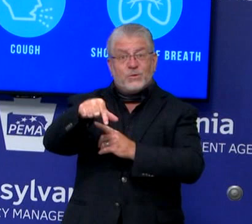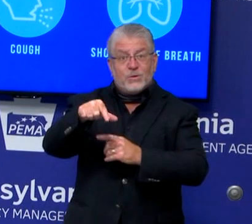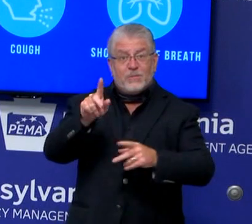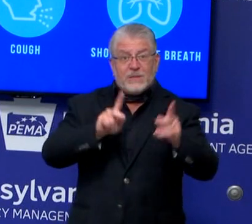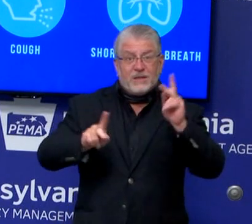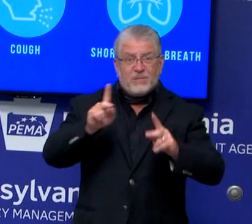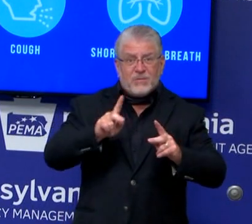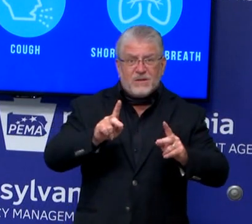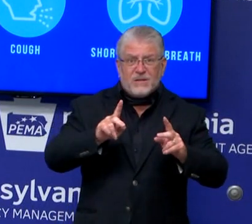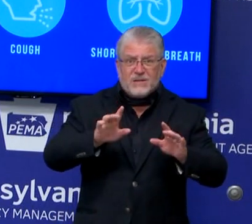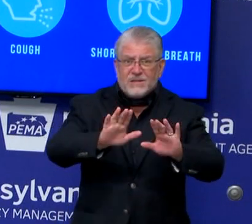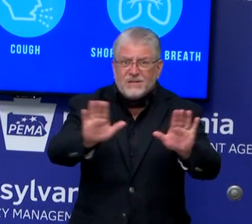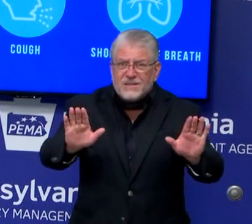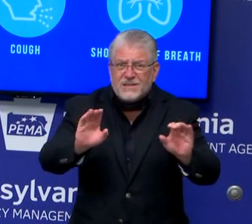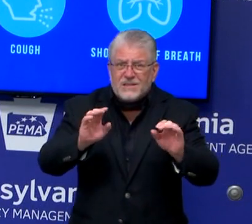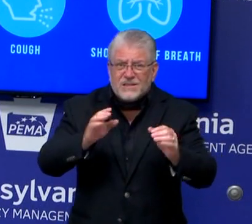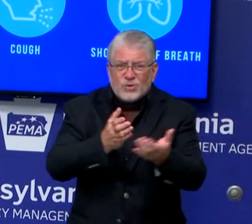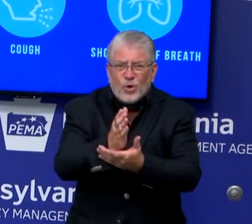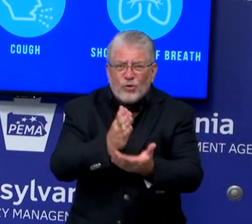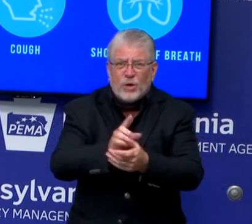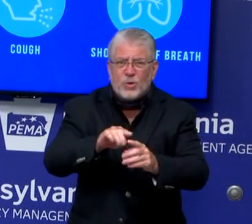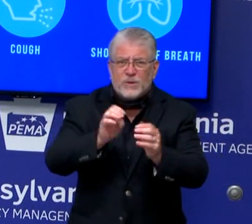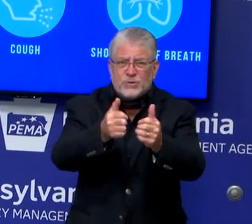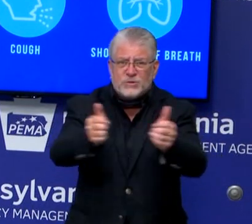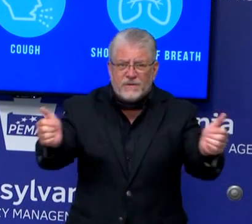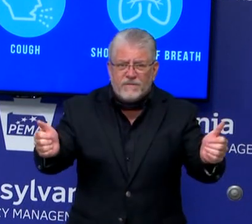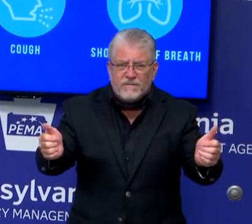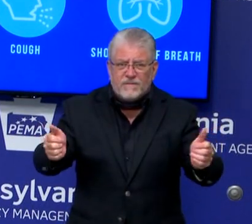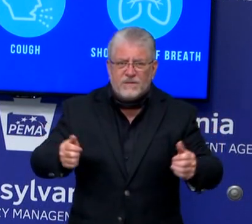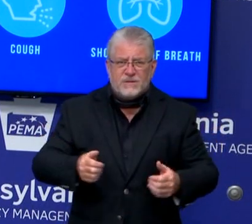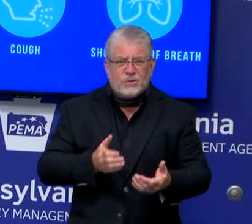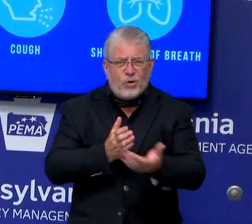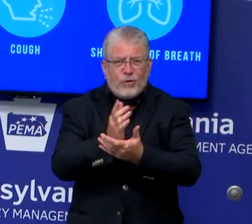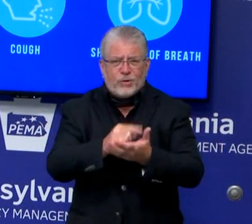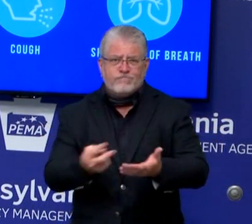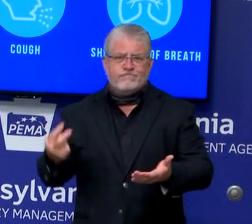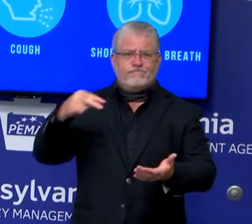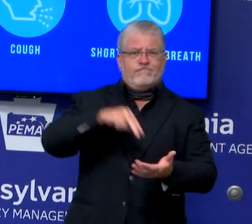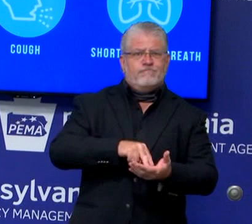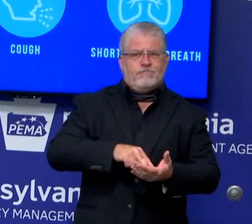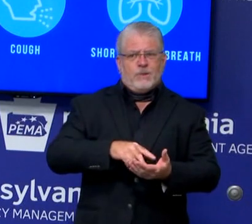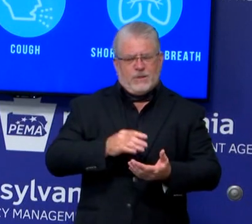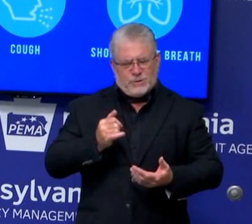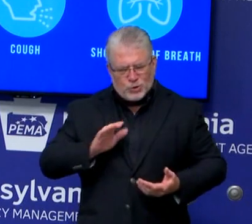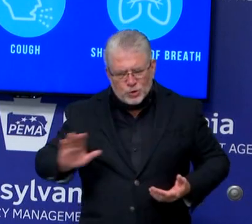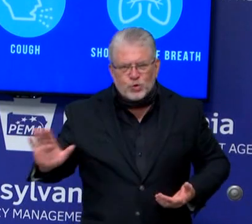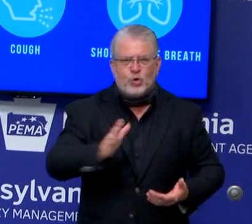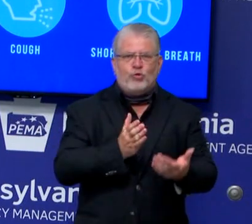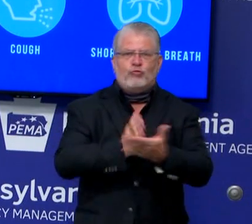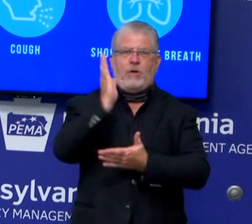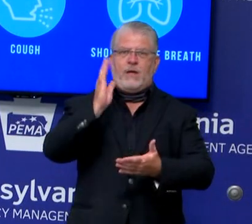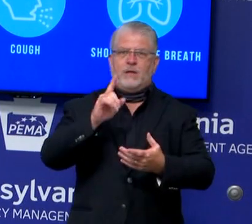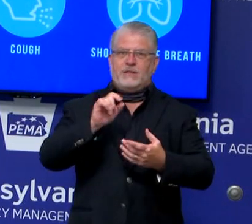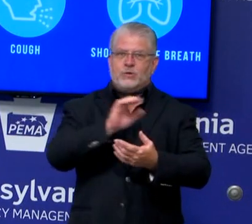and it is okay to stand up for your rights and your freedoms.